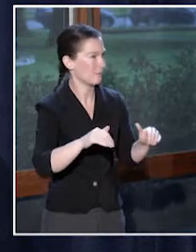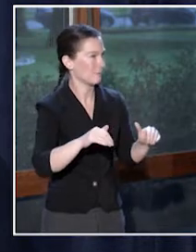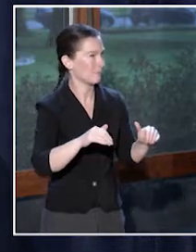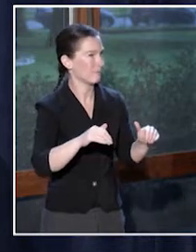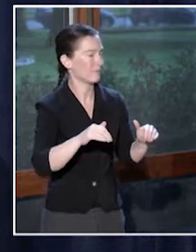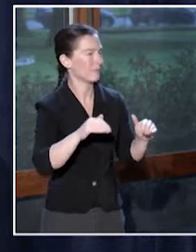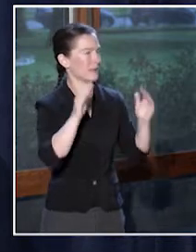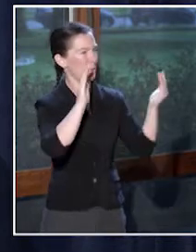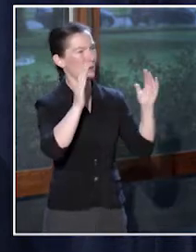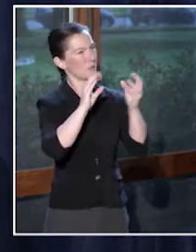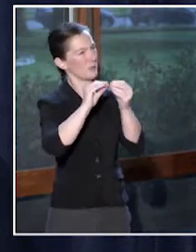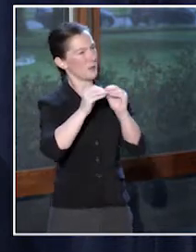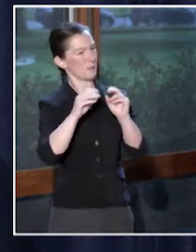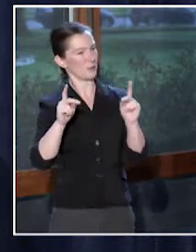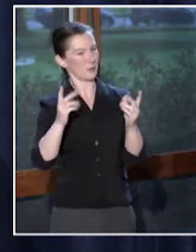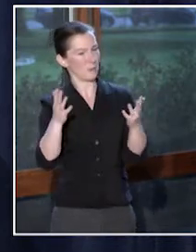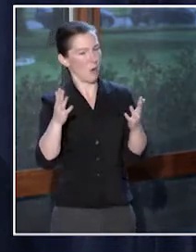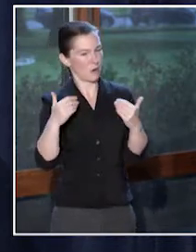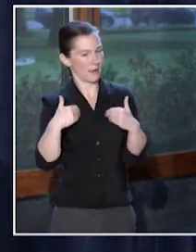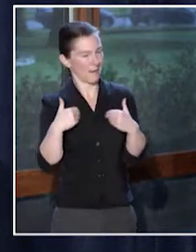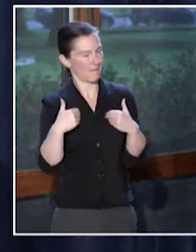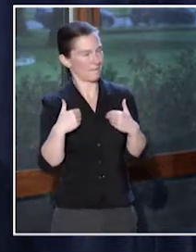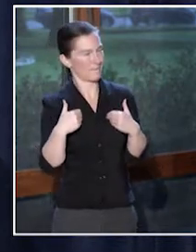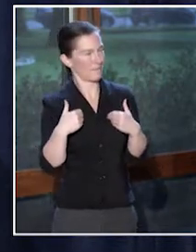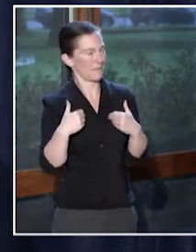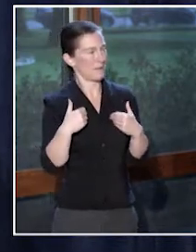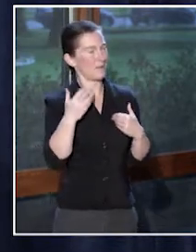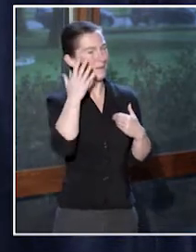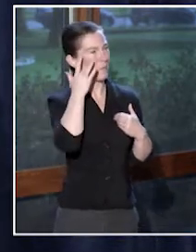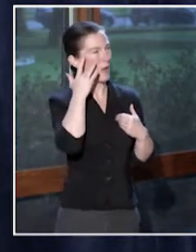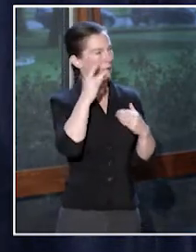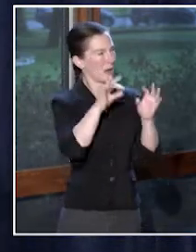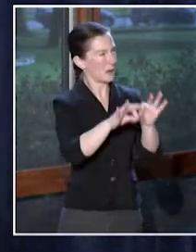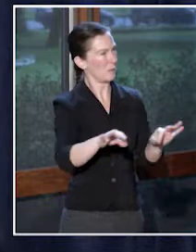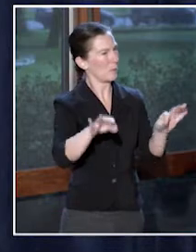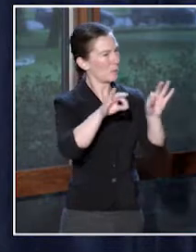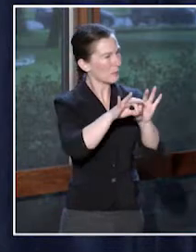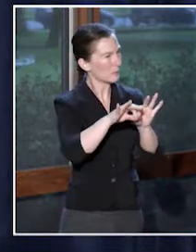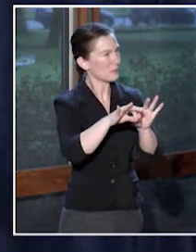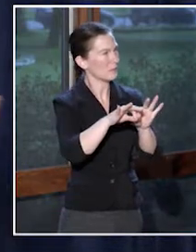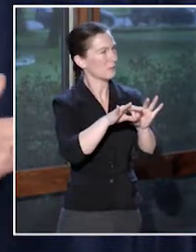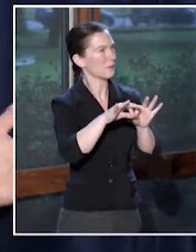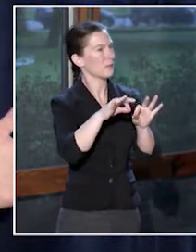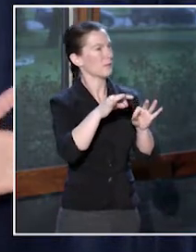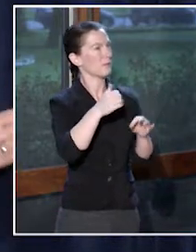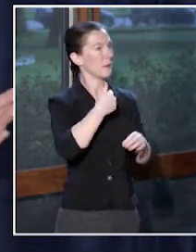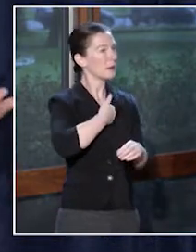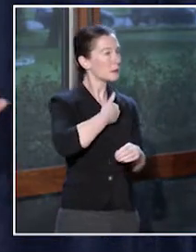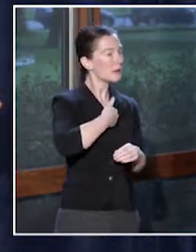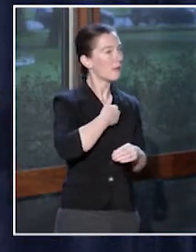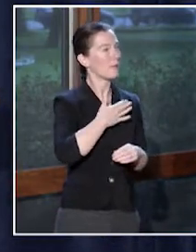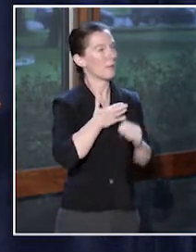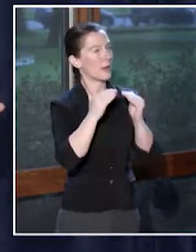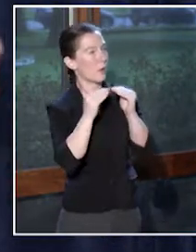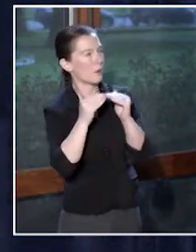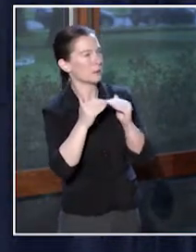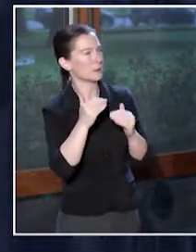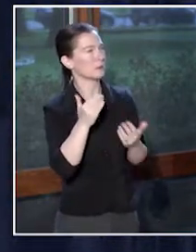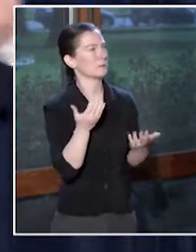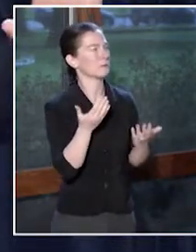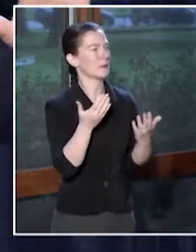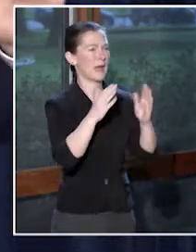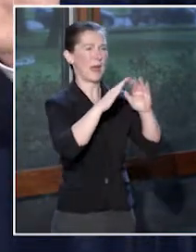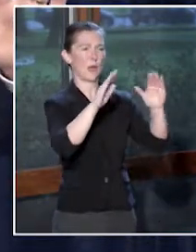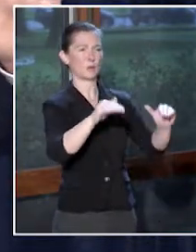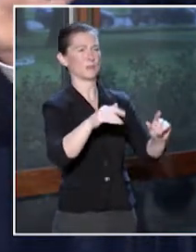already have. Why is this so important to me and to my colleagues? Housing is everything. If you think